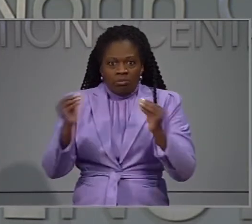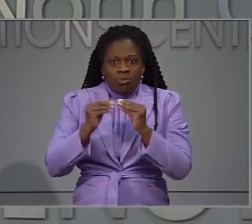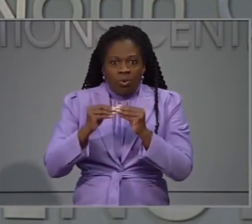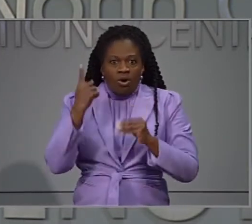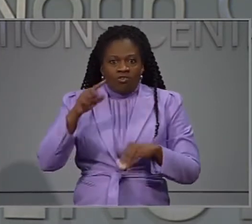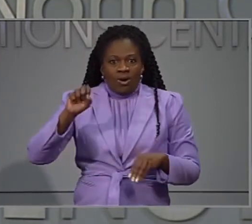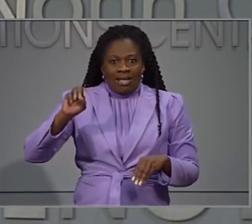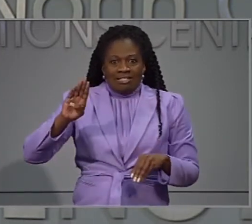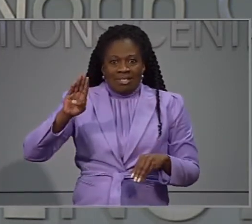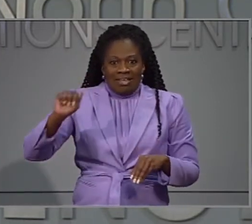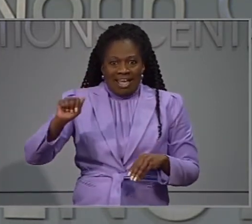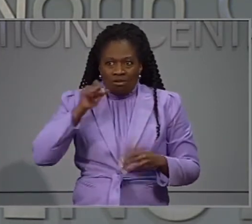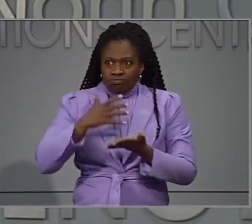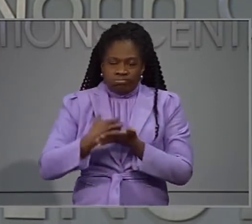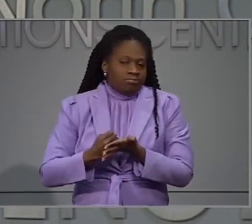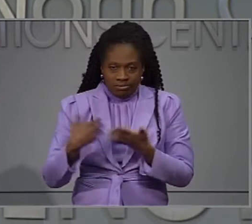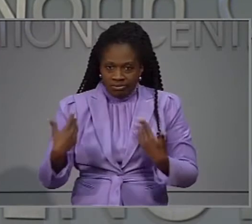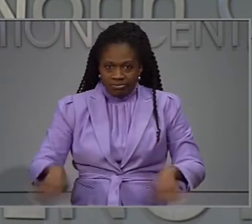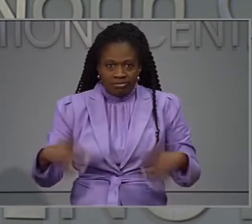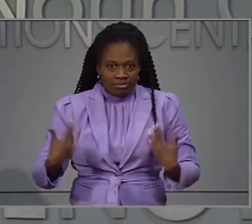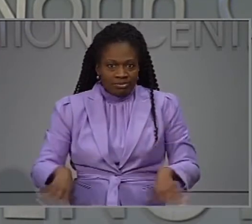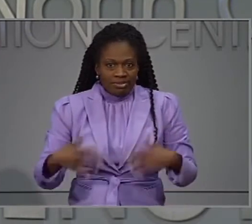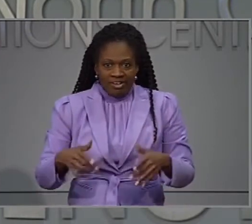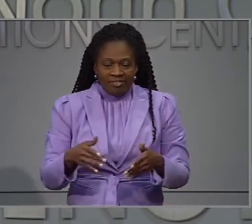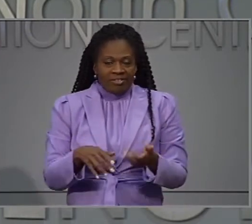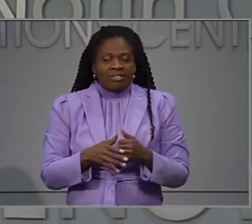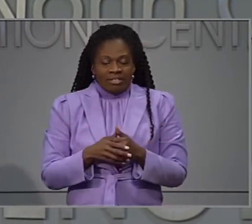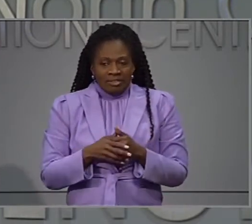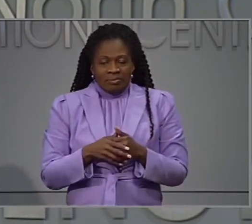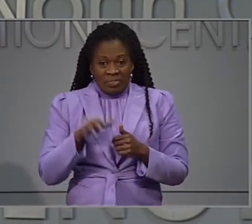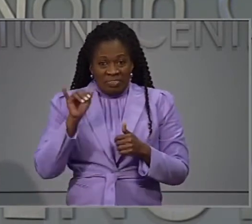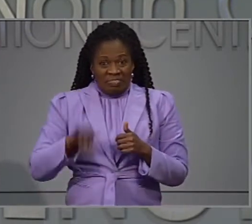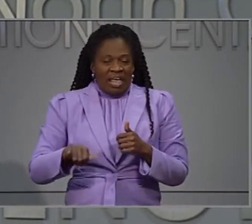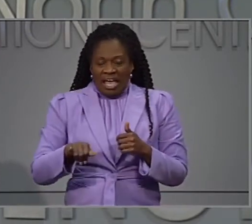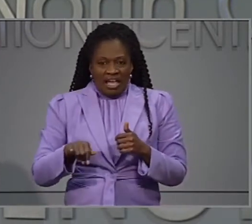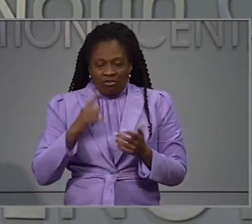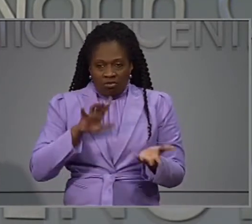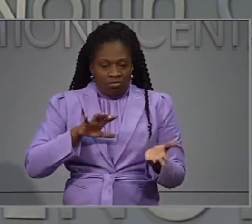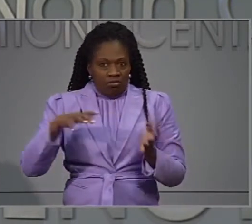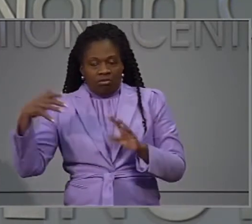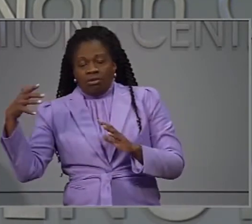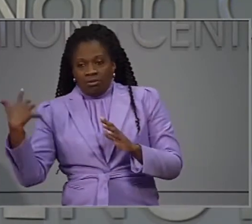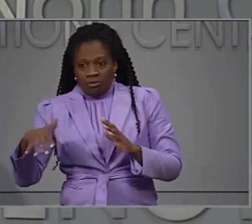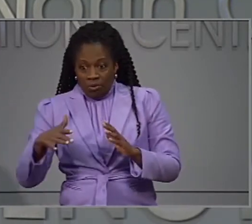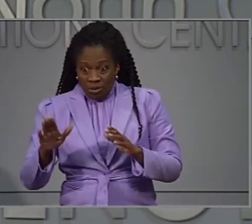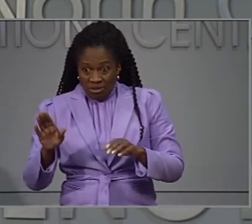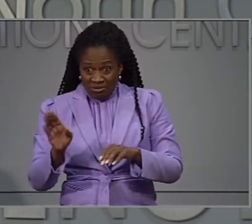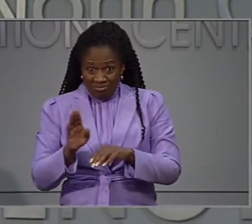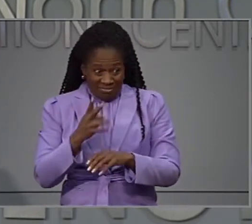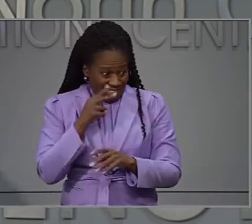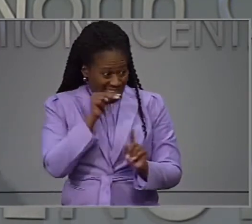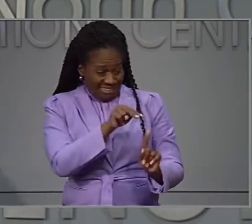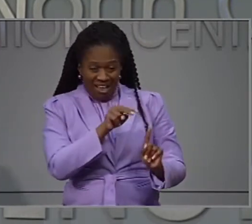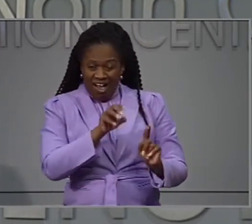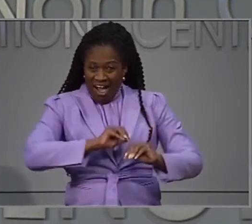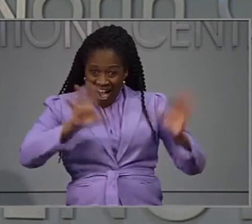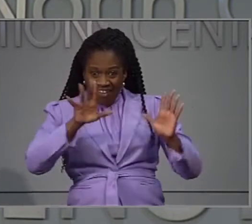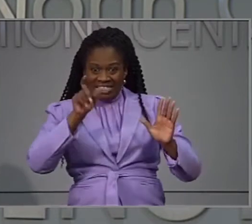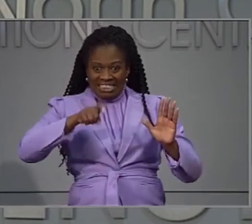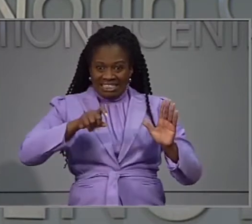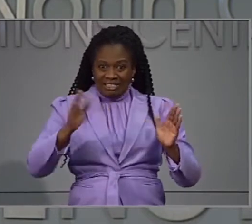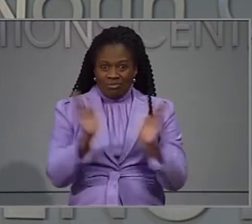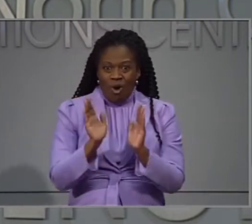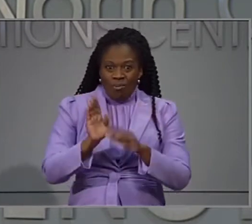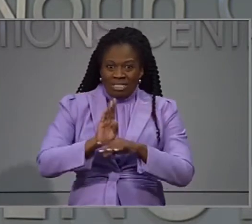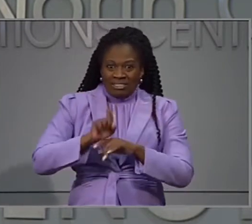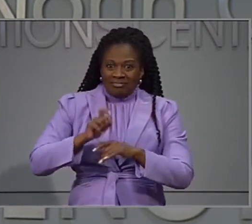the SBA that got gone so quickly. That sent a strong signal that small businesses need it. So the most